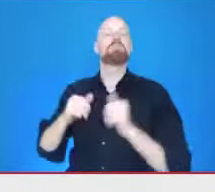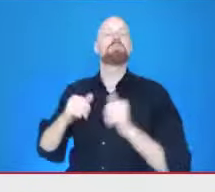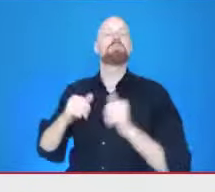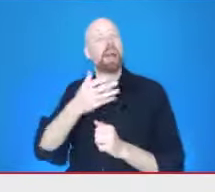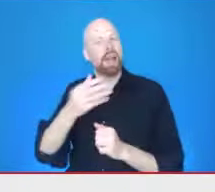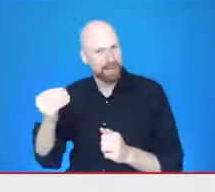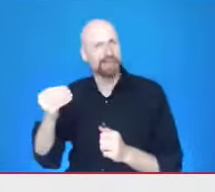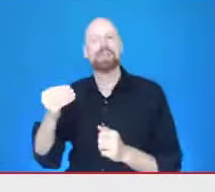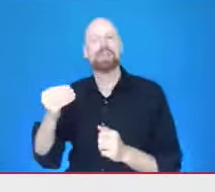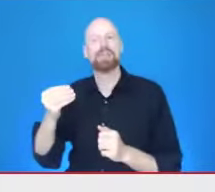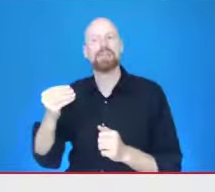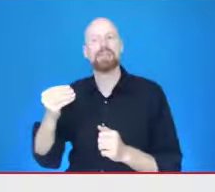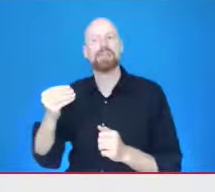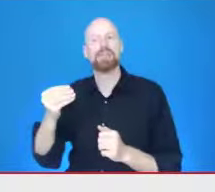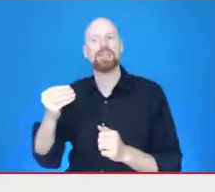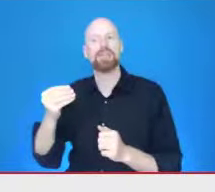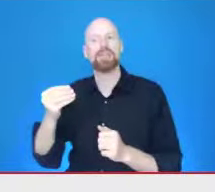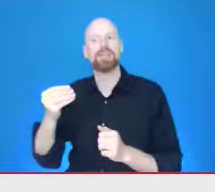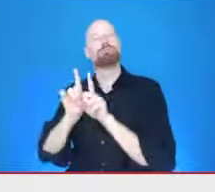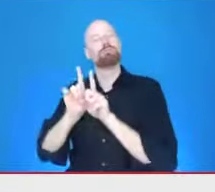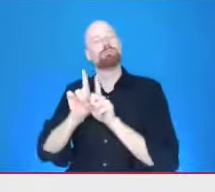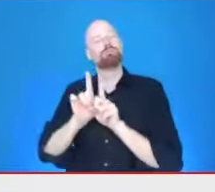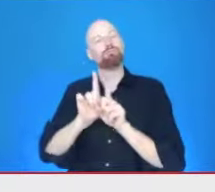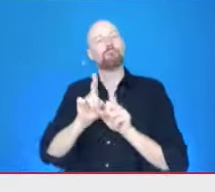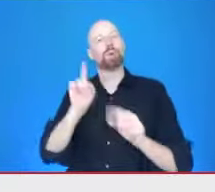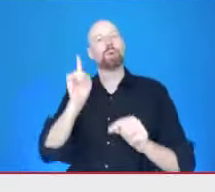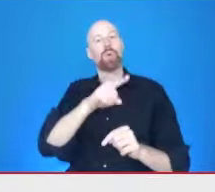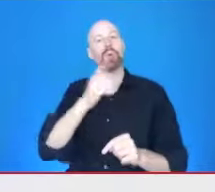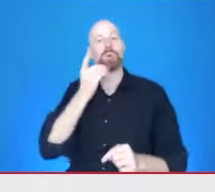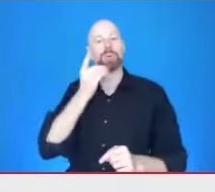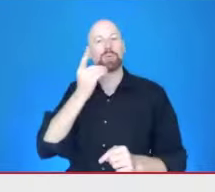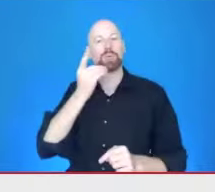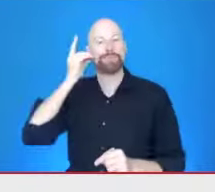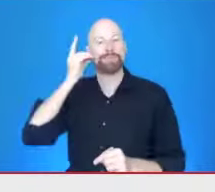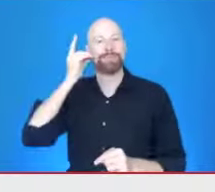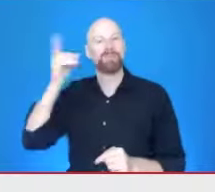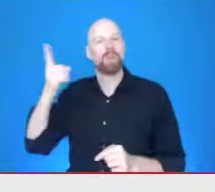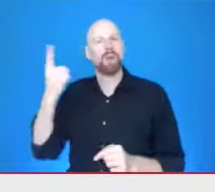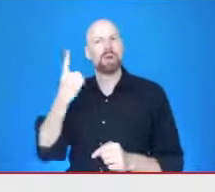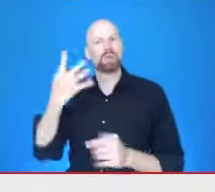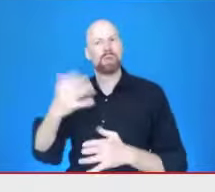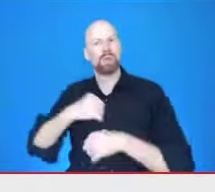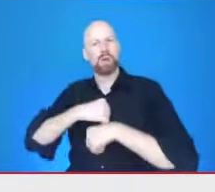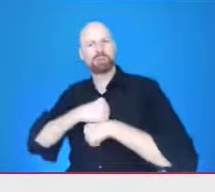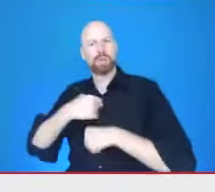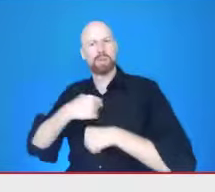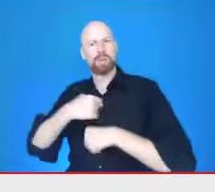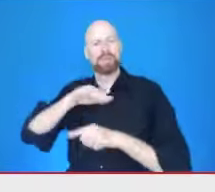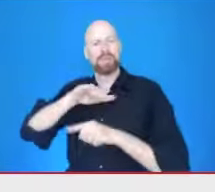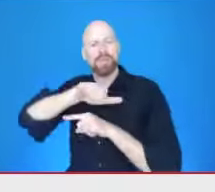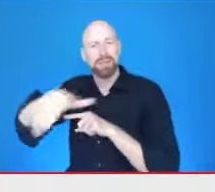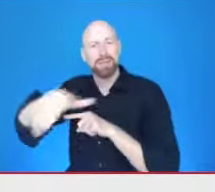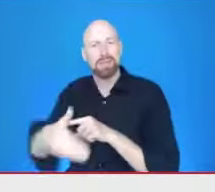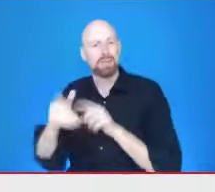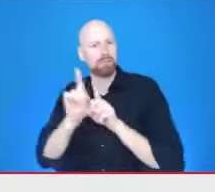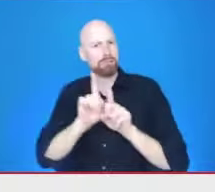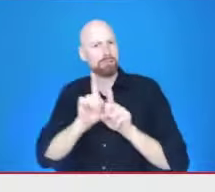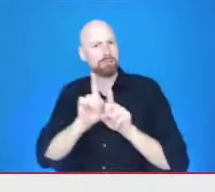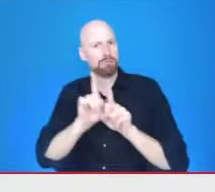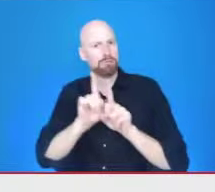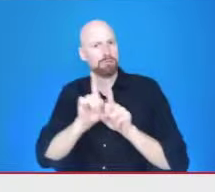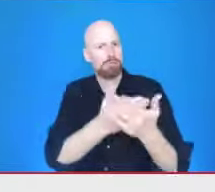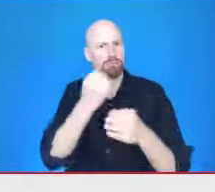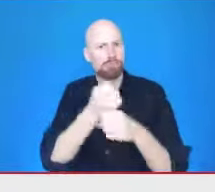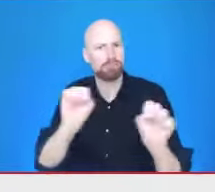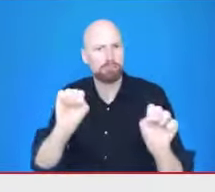better attention to that gesture. Mo's reaching out to anchor himself to someone, to anyone, to me. At